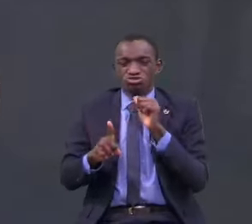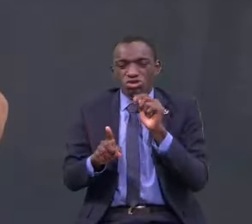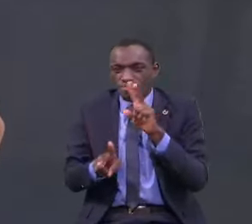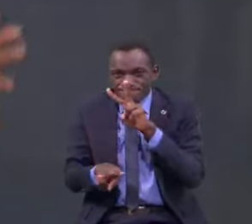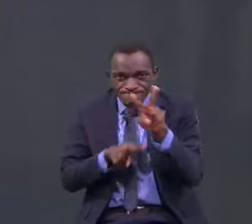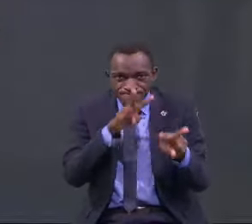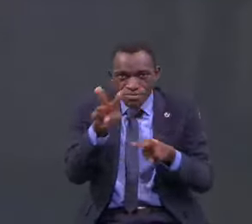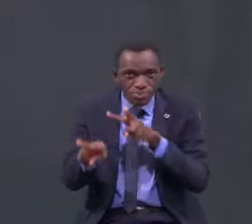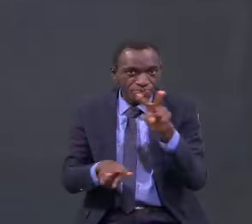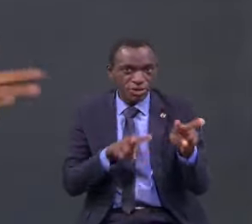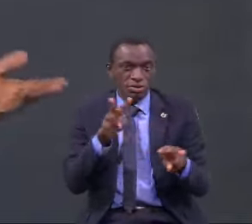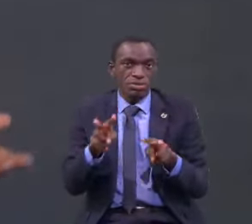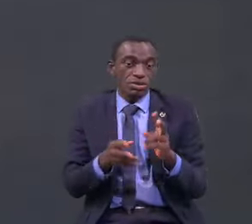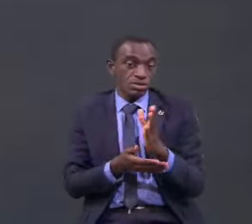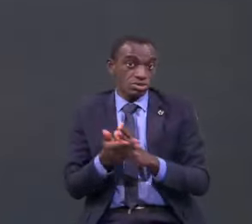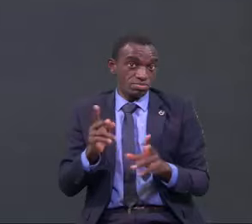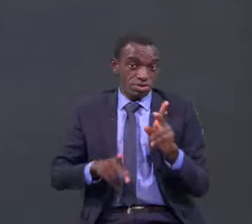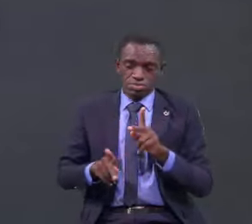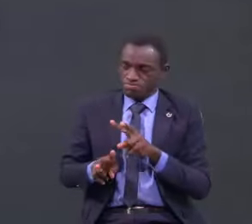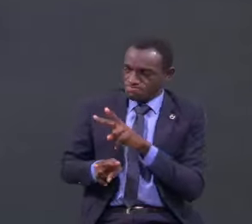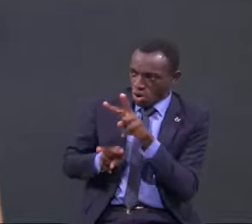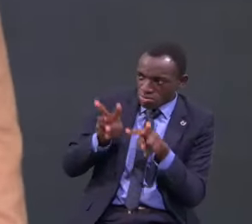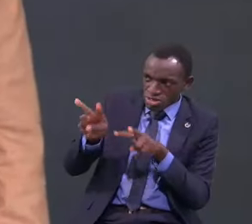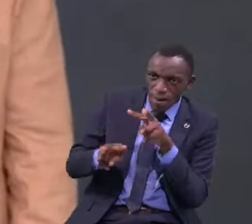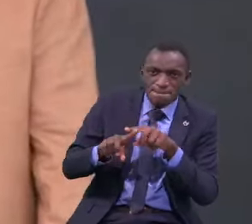The people that observe, they don't perceive.